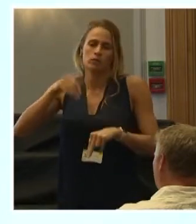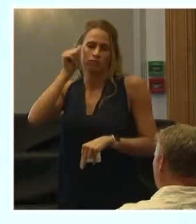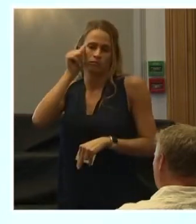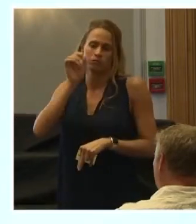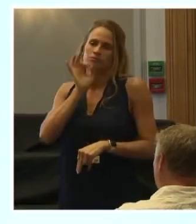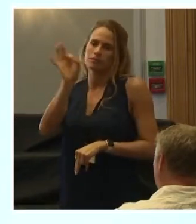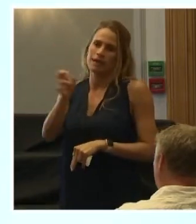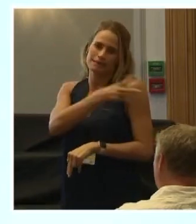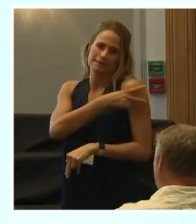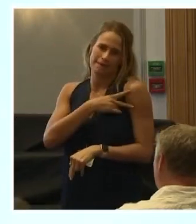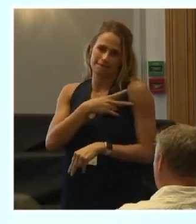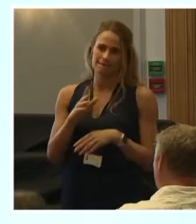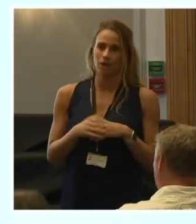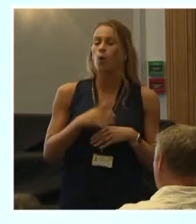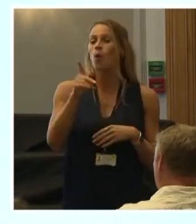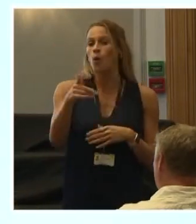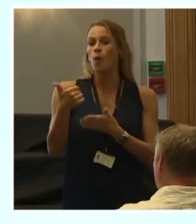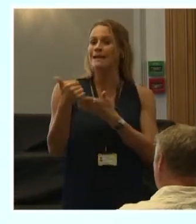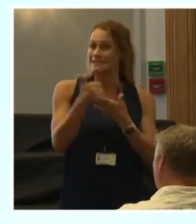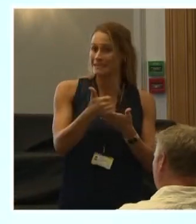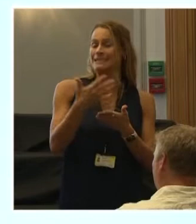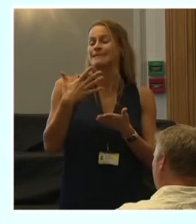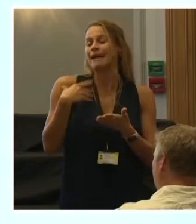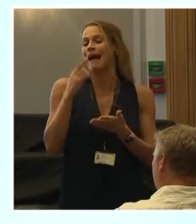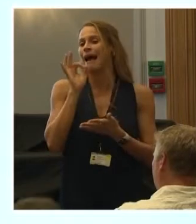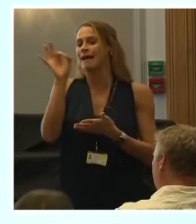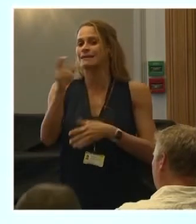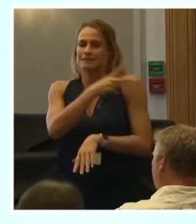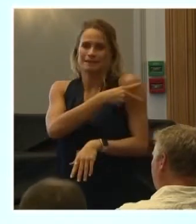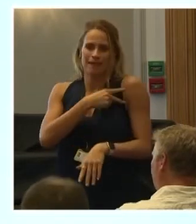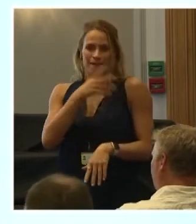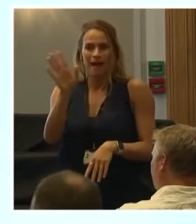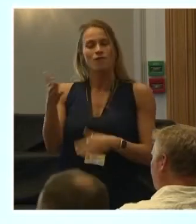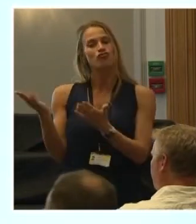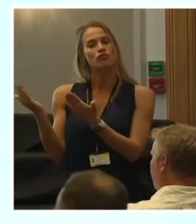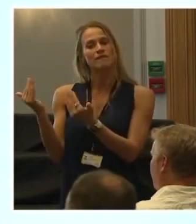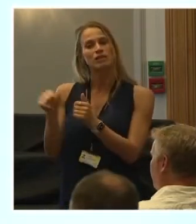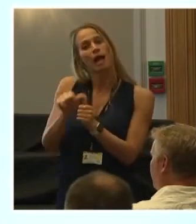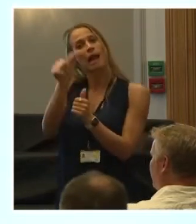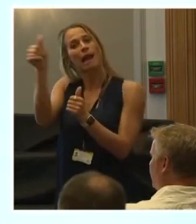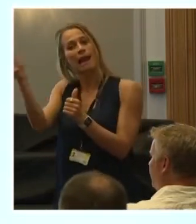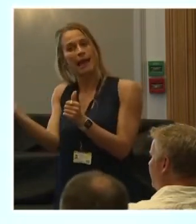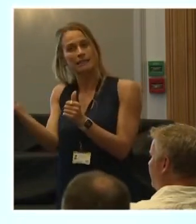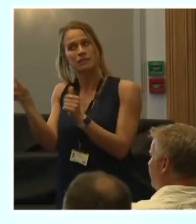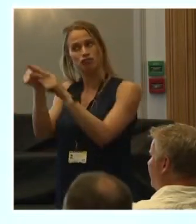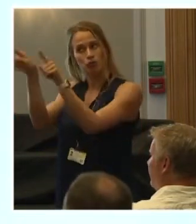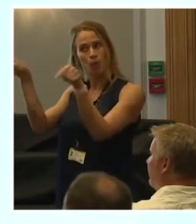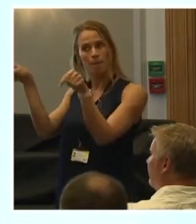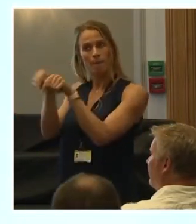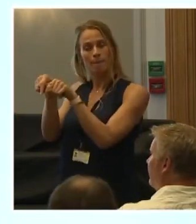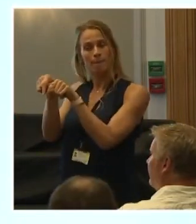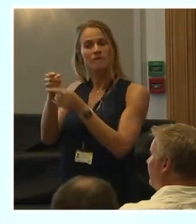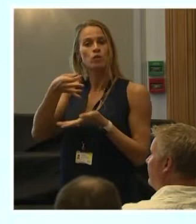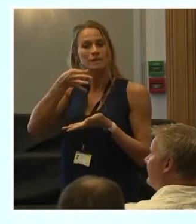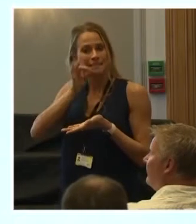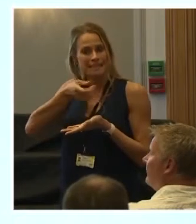to be guided there. Refreshments will be served in our exhibition space, which is the room next door, so the room to our right. So please do take